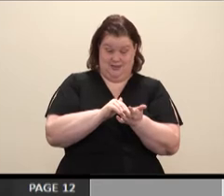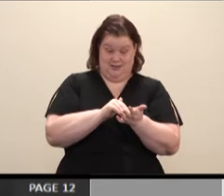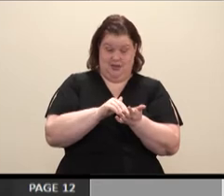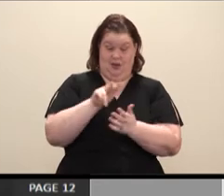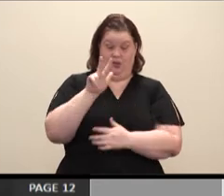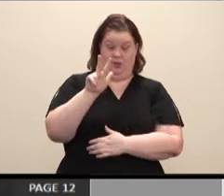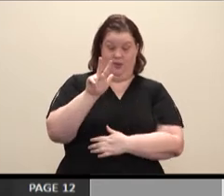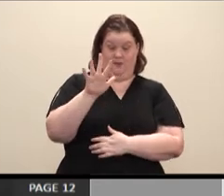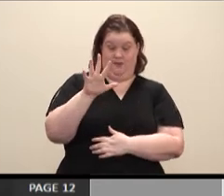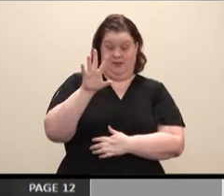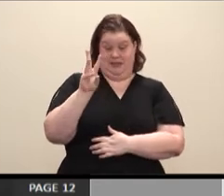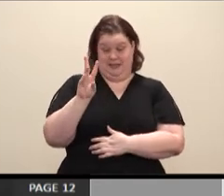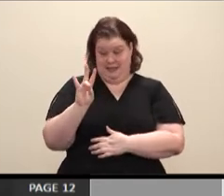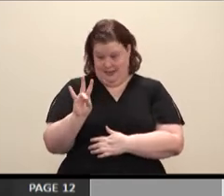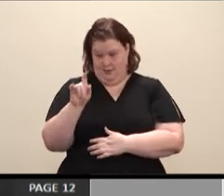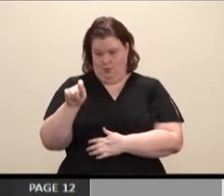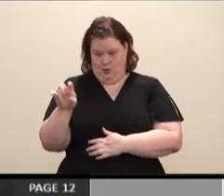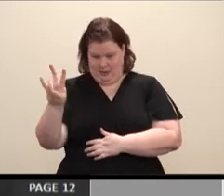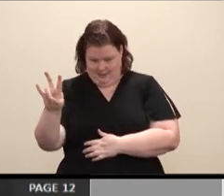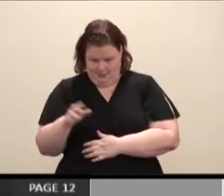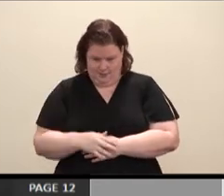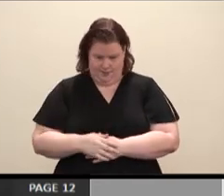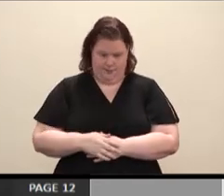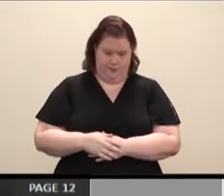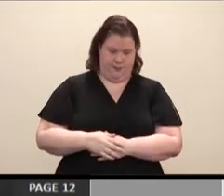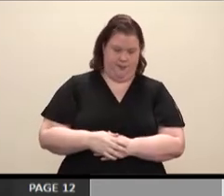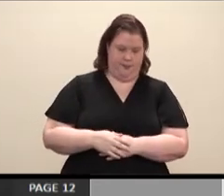13,357.7. It was TEA used